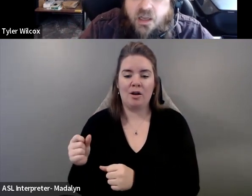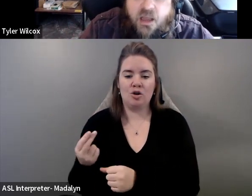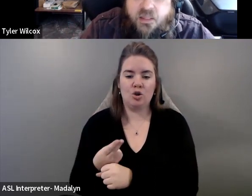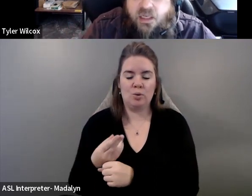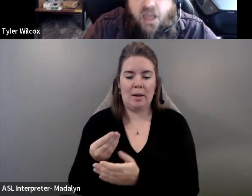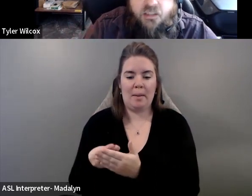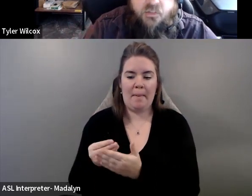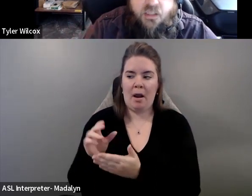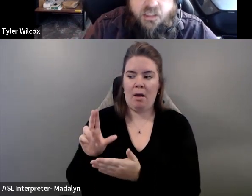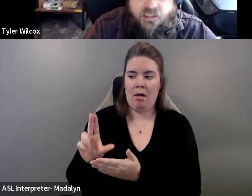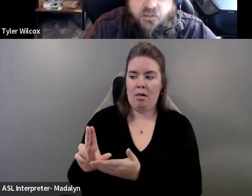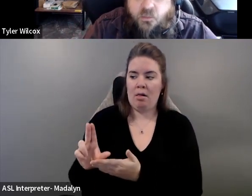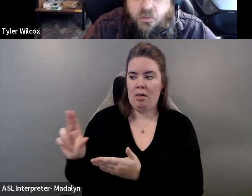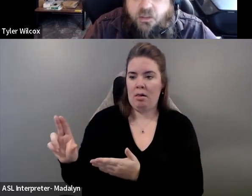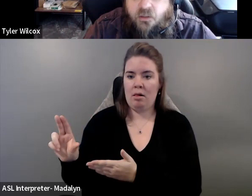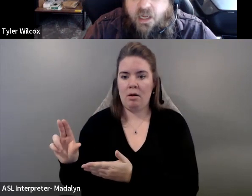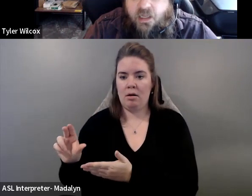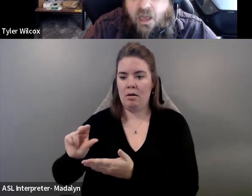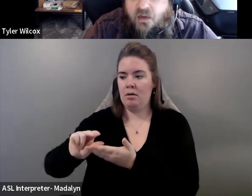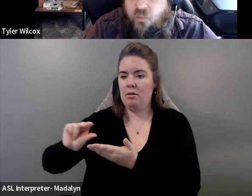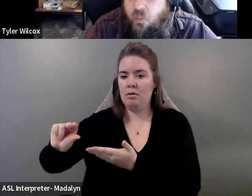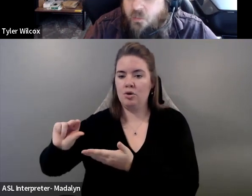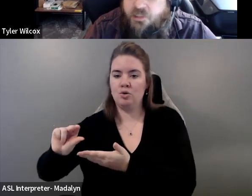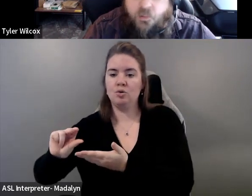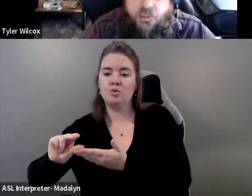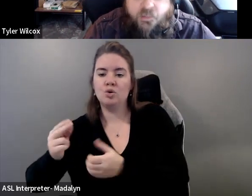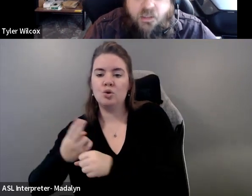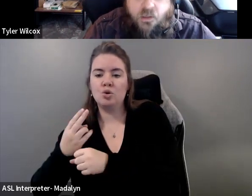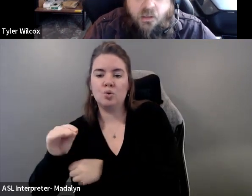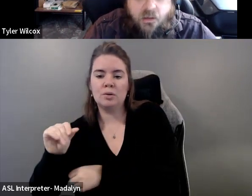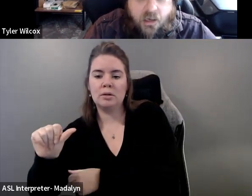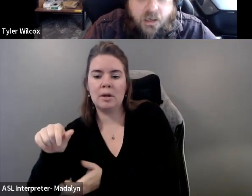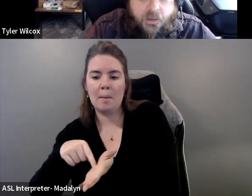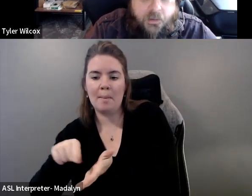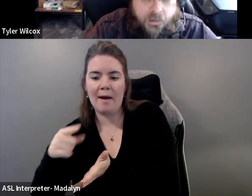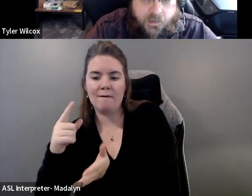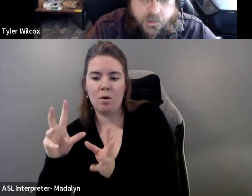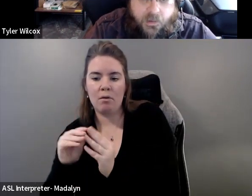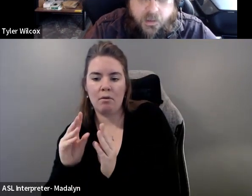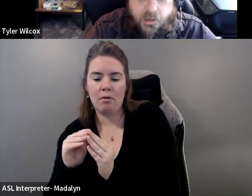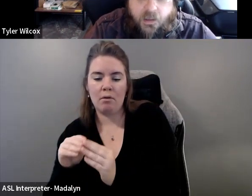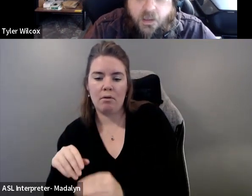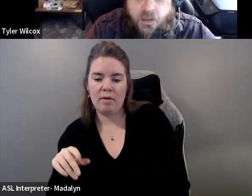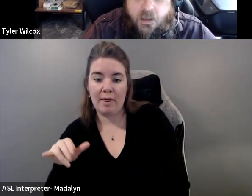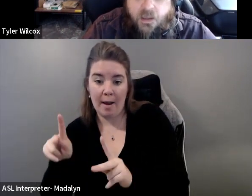that's the kinds of things that SILCs are really good at, and kind of what we're supposed to be doing, right?